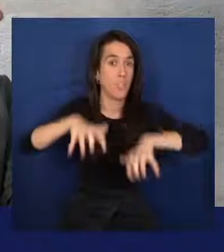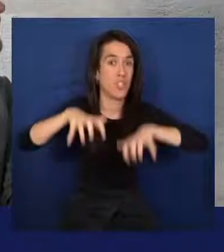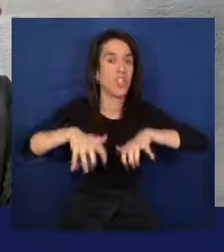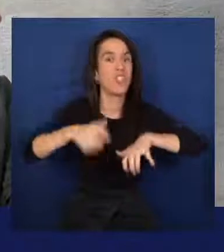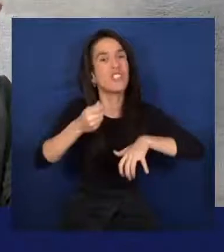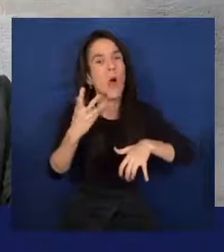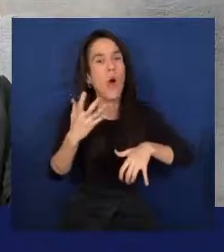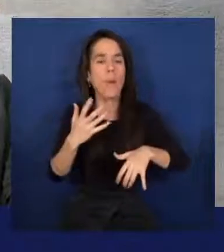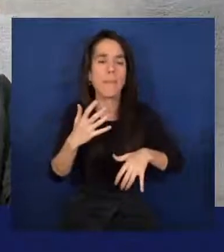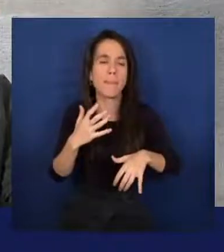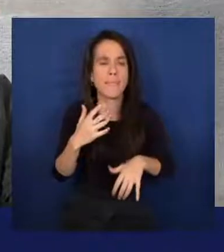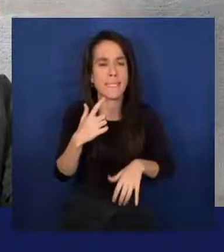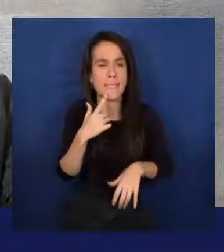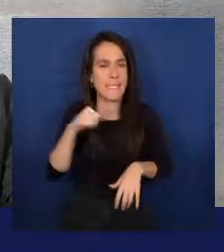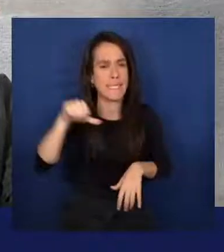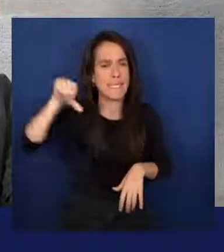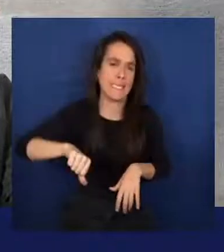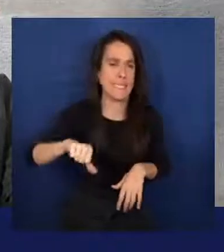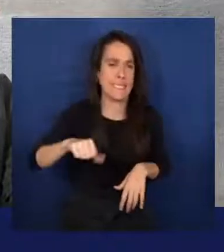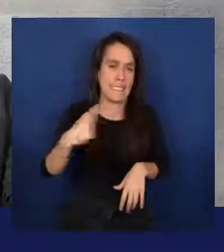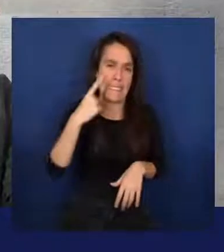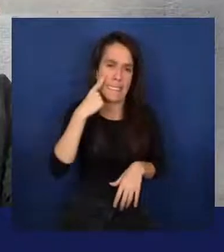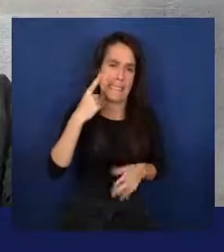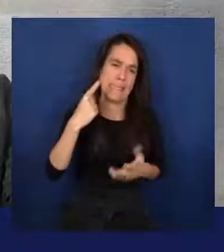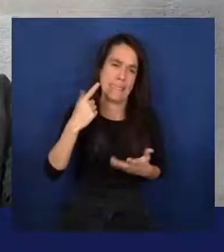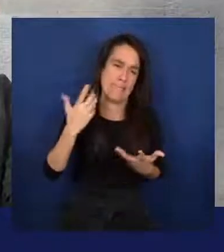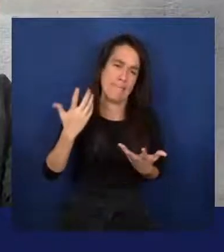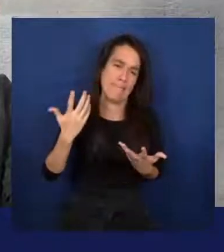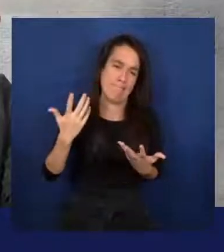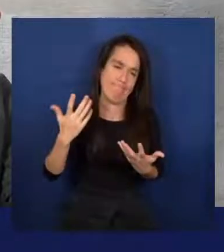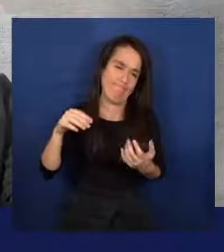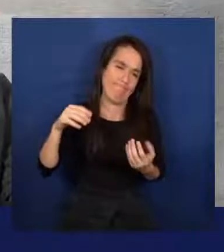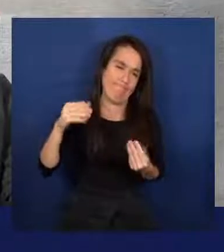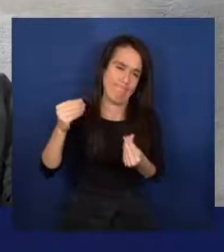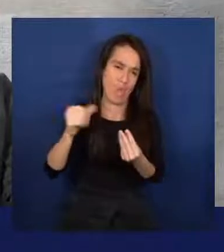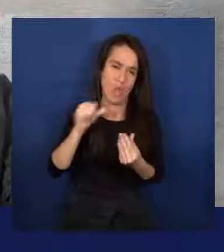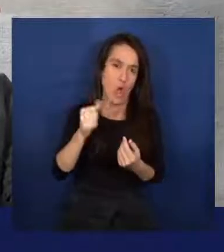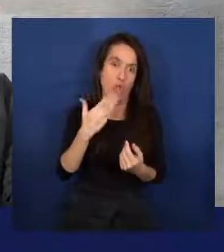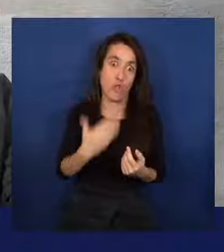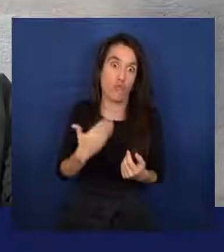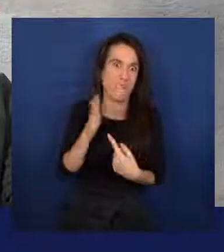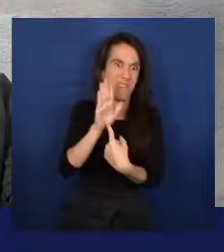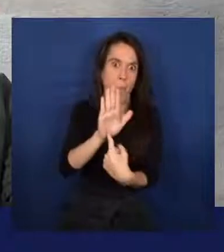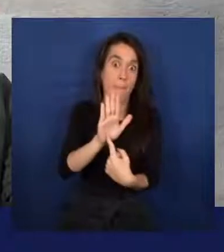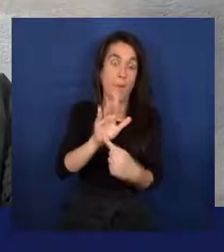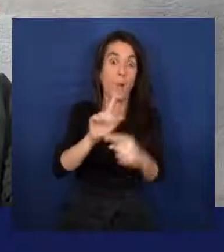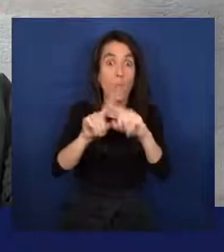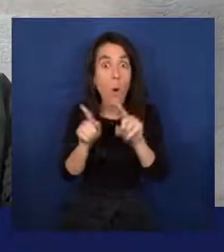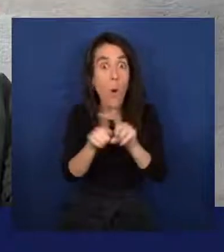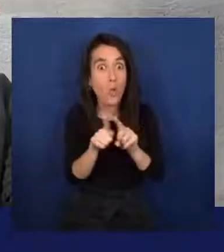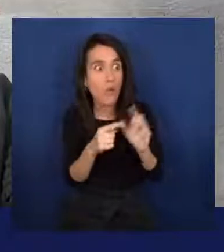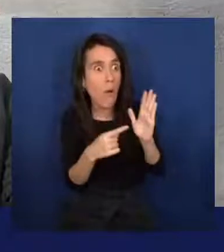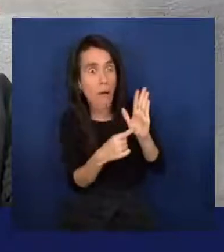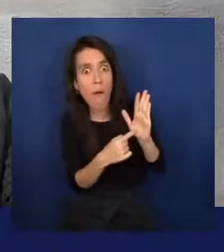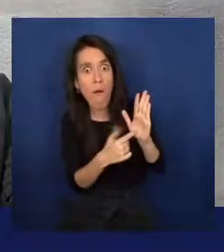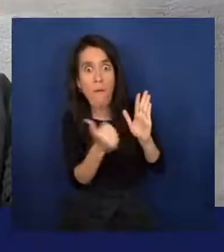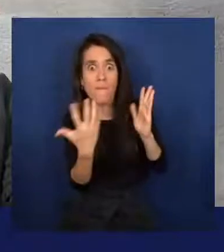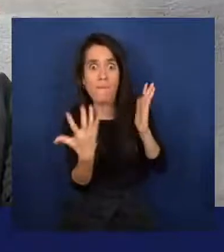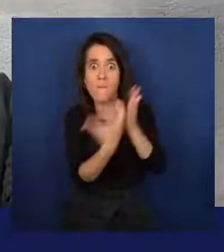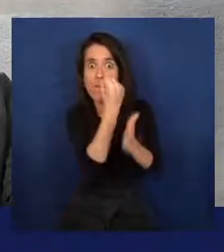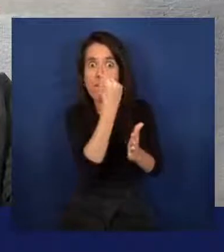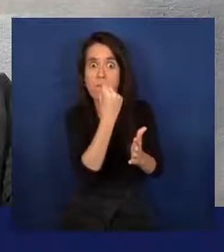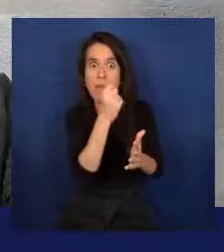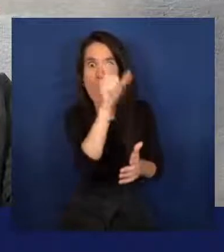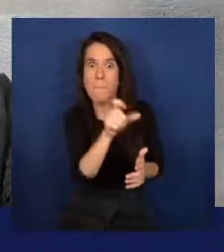into the anthropomorphic things, the Terminators, all that silliness. But it's also useful for the public's fear